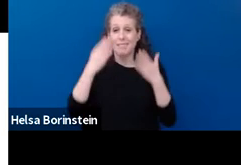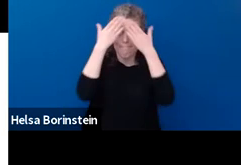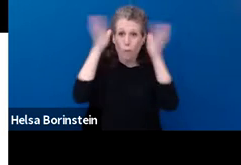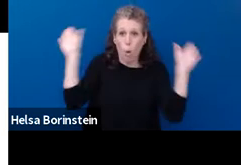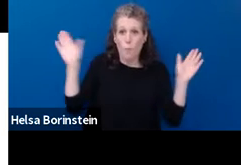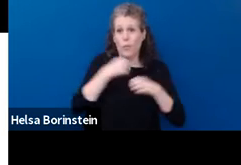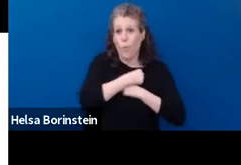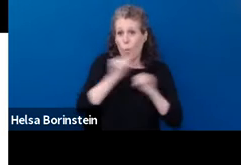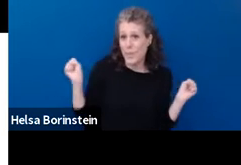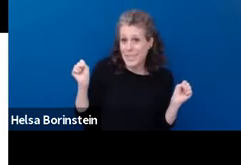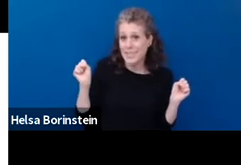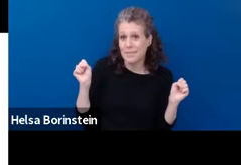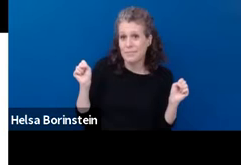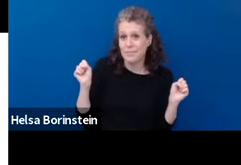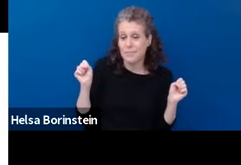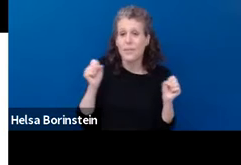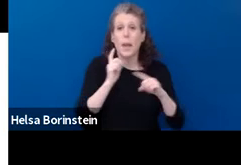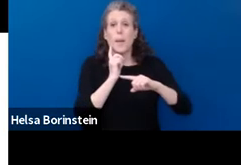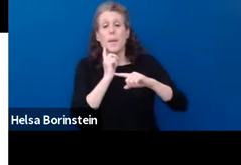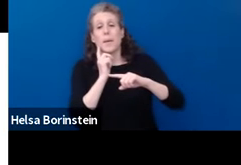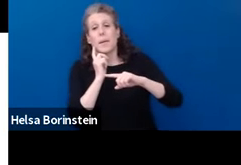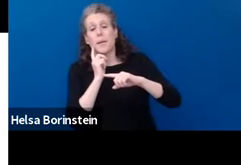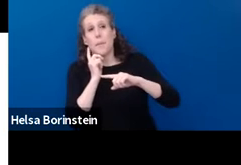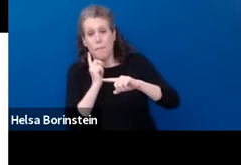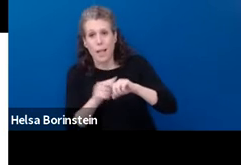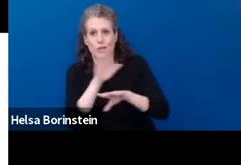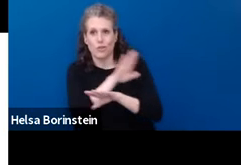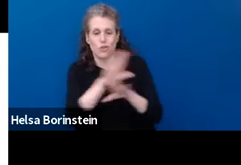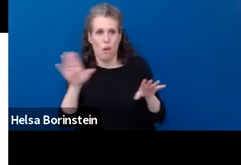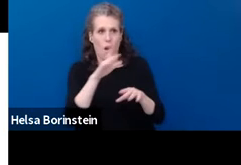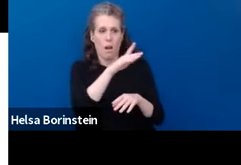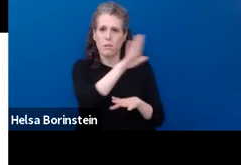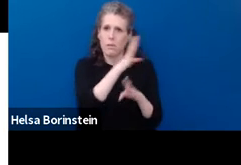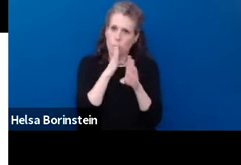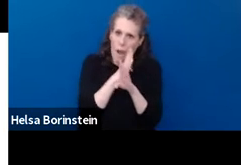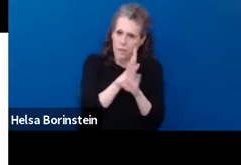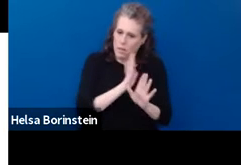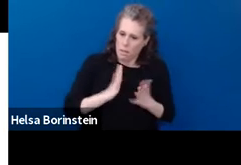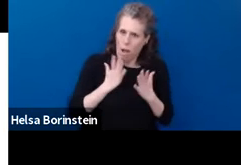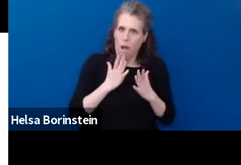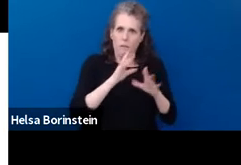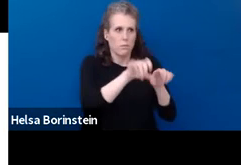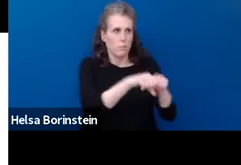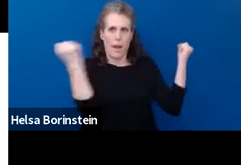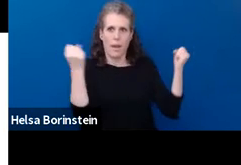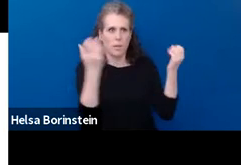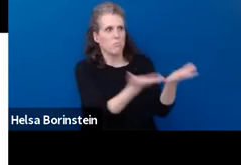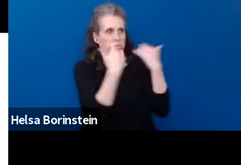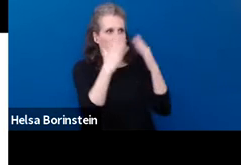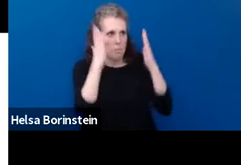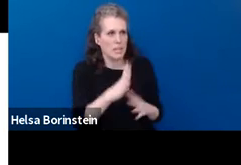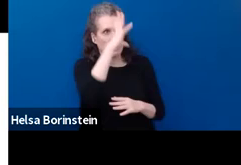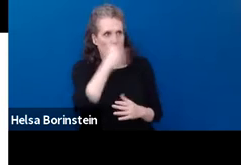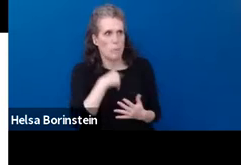not violating someone's integrity at the same time. Yeah, it's a great input. Is there anyone who